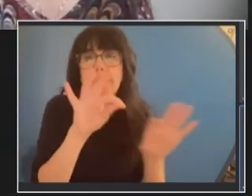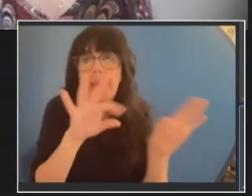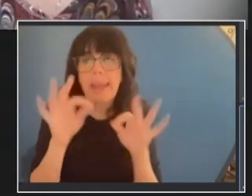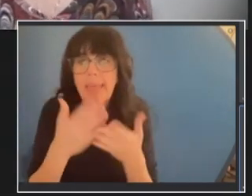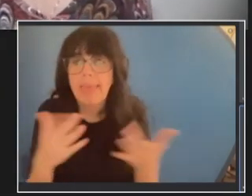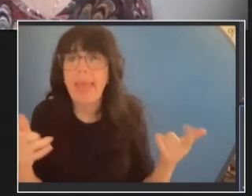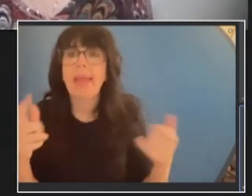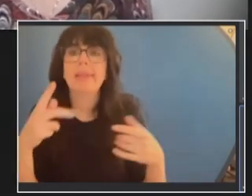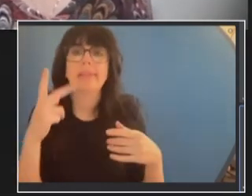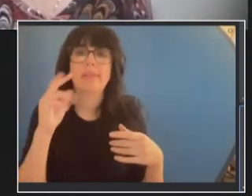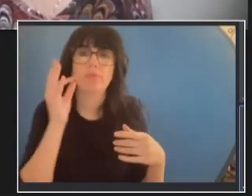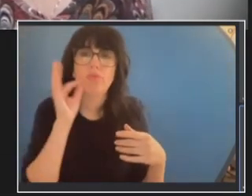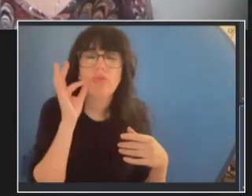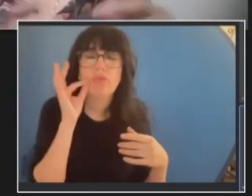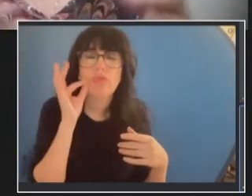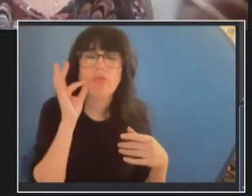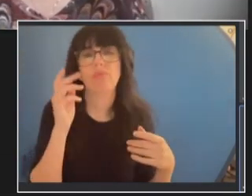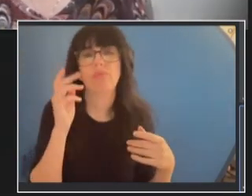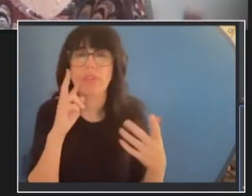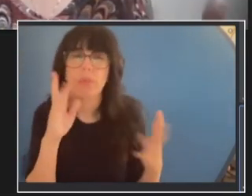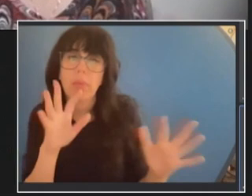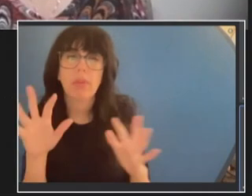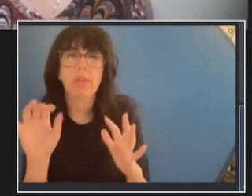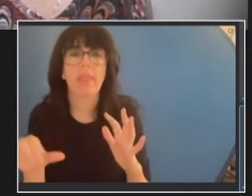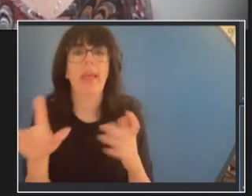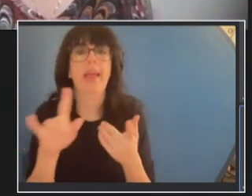produce and see